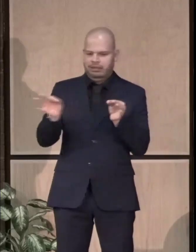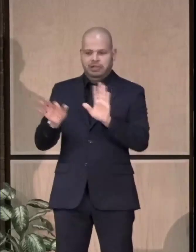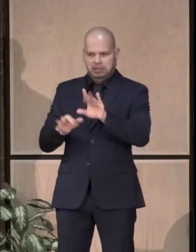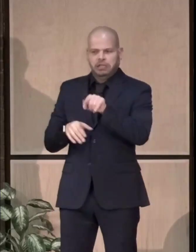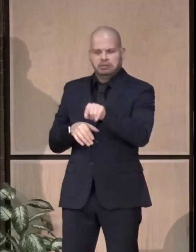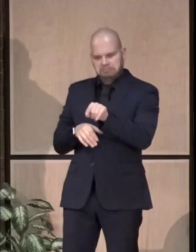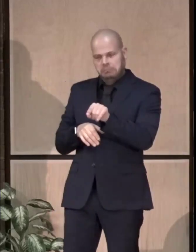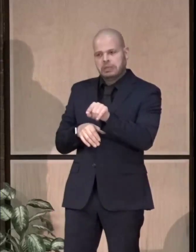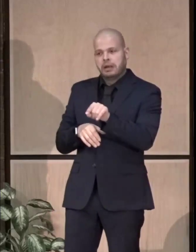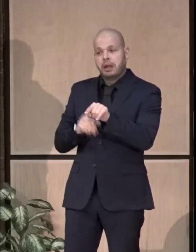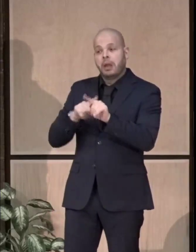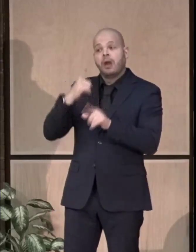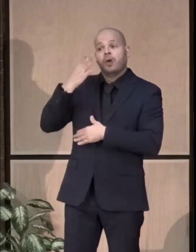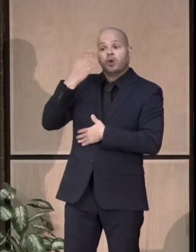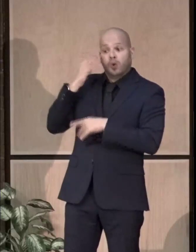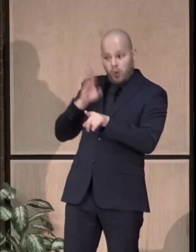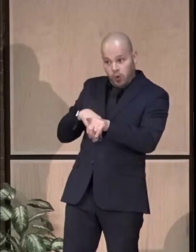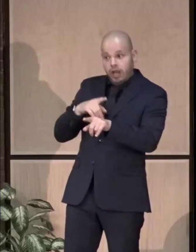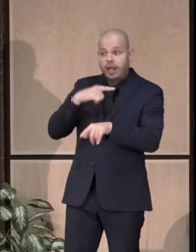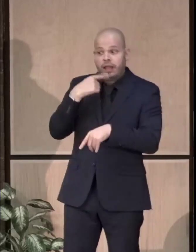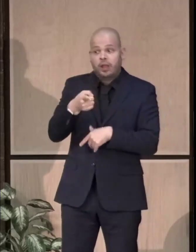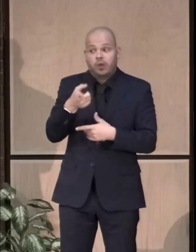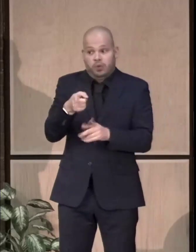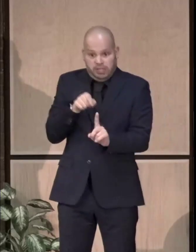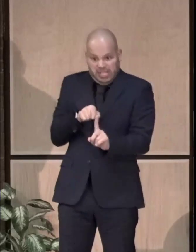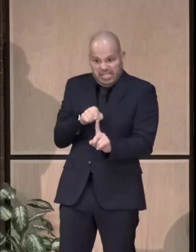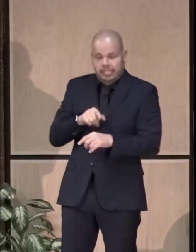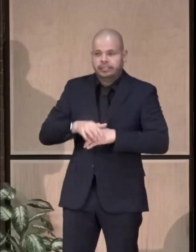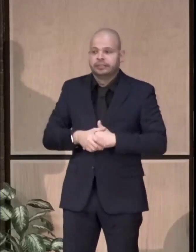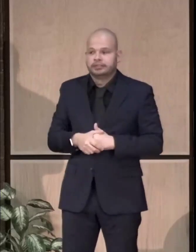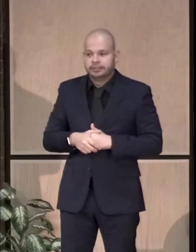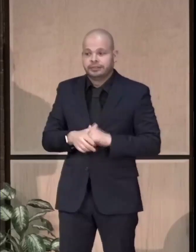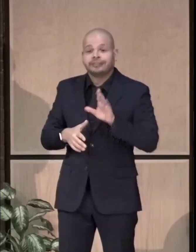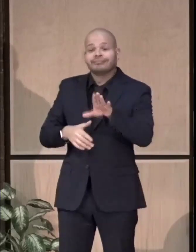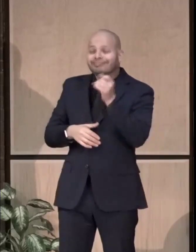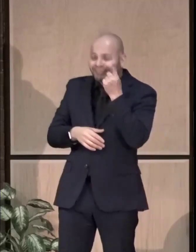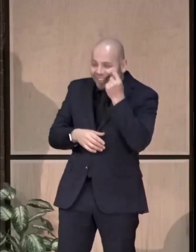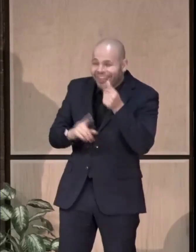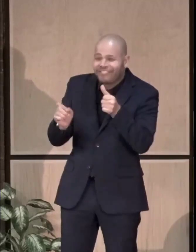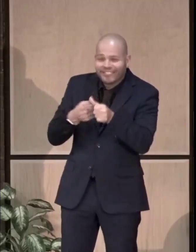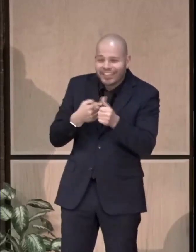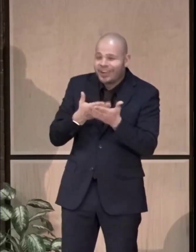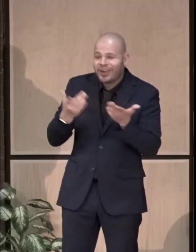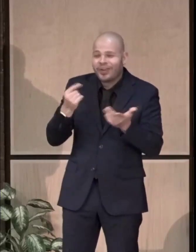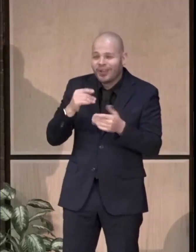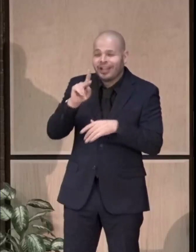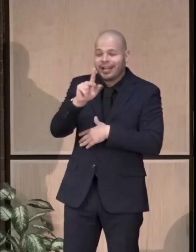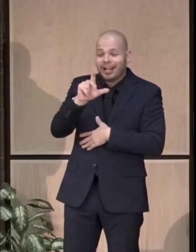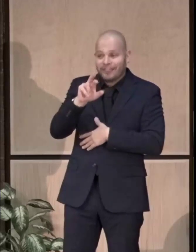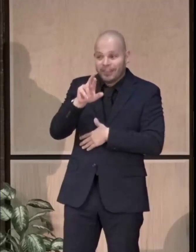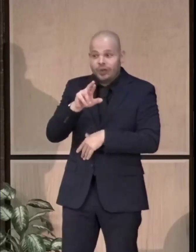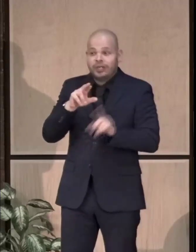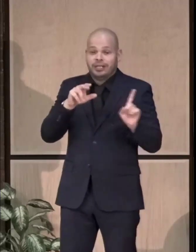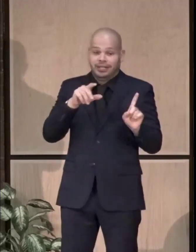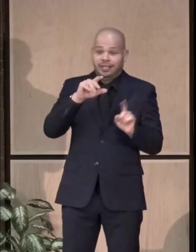that? At the time, when I initially went down on the 16th, I cannot recall being